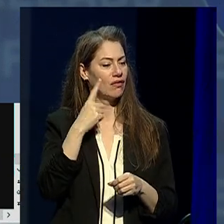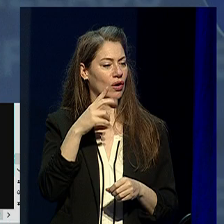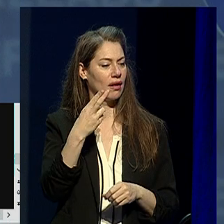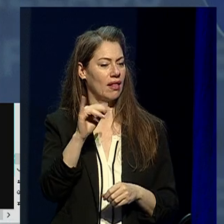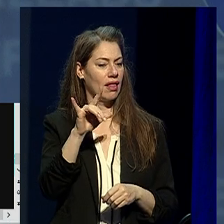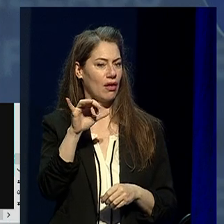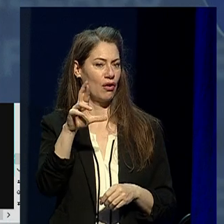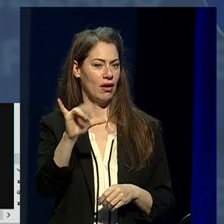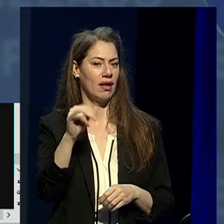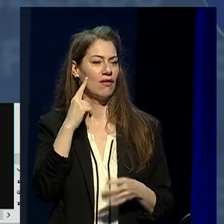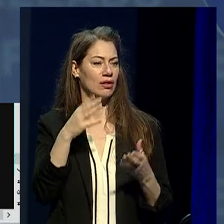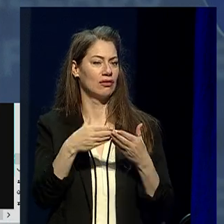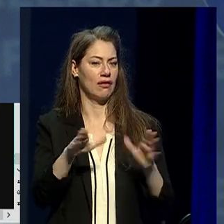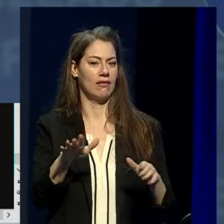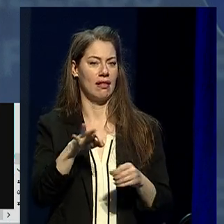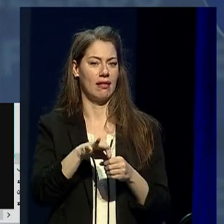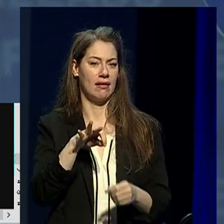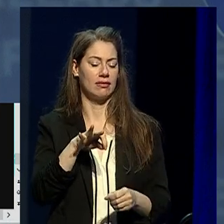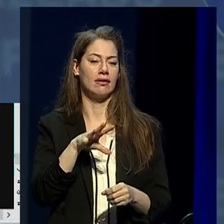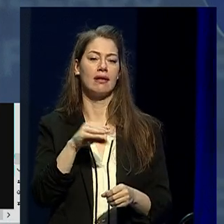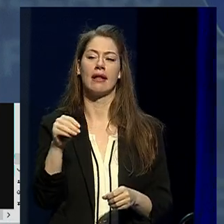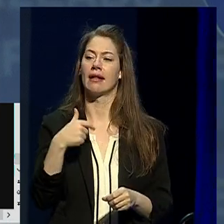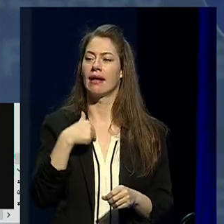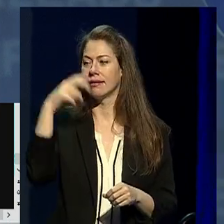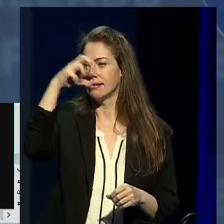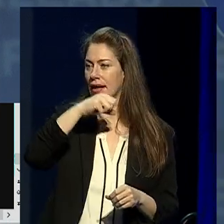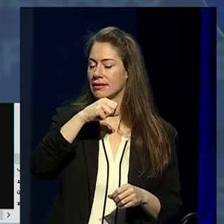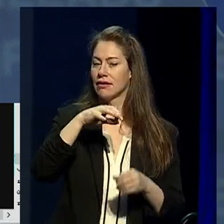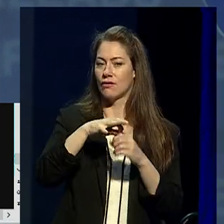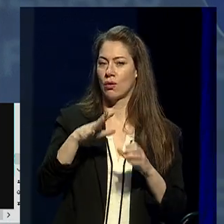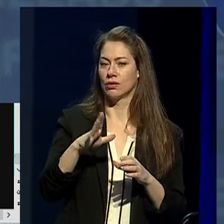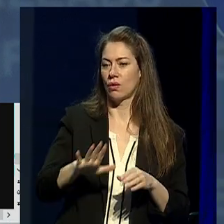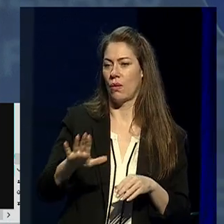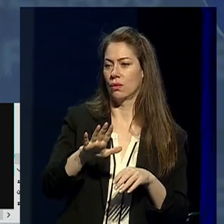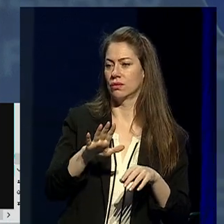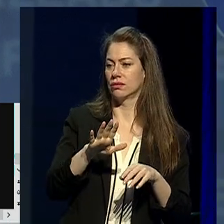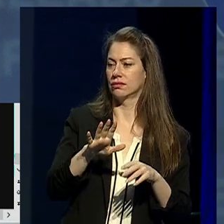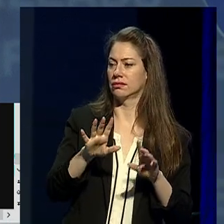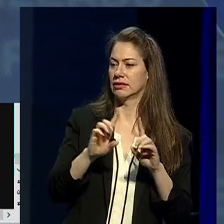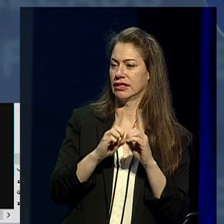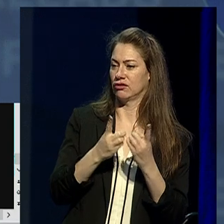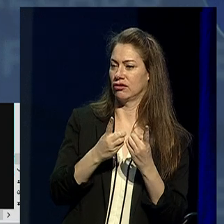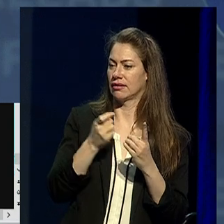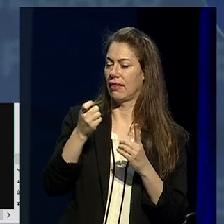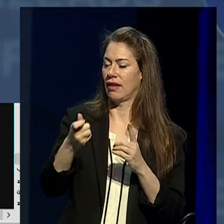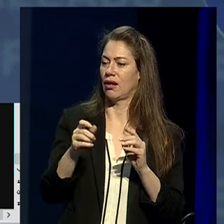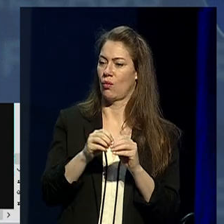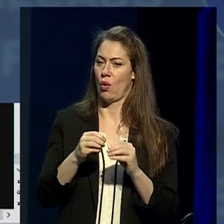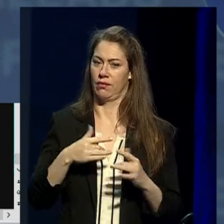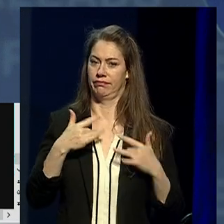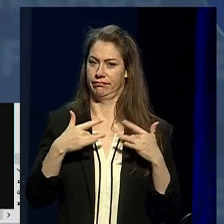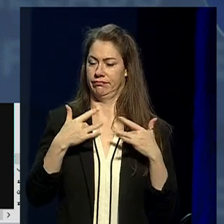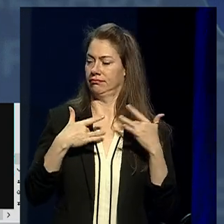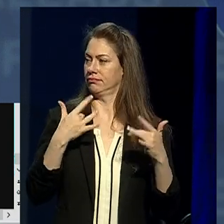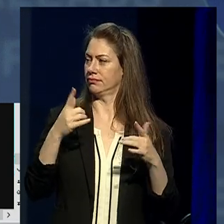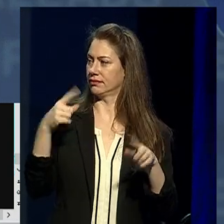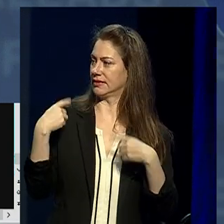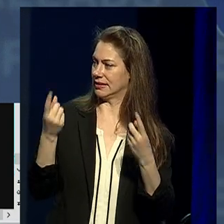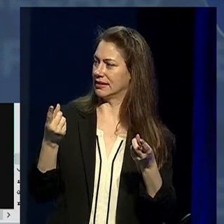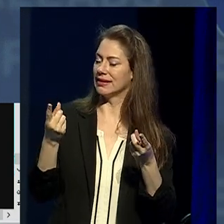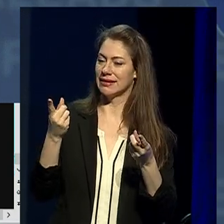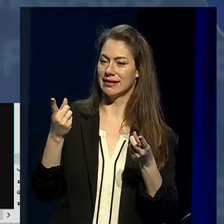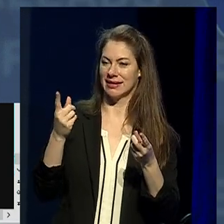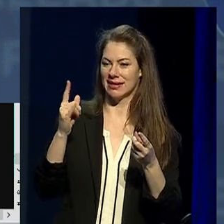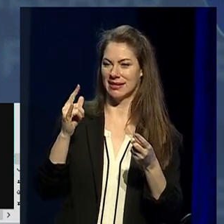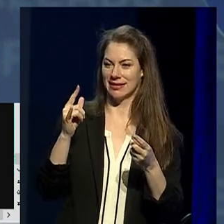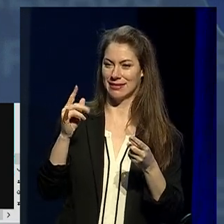general election. So I'm guessing that the voters in these districts are a little more fired up since Trump took